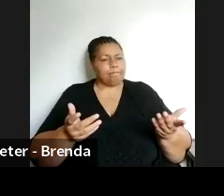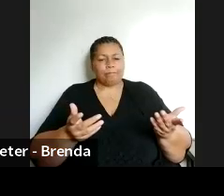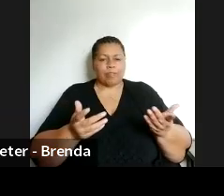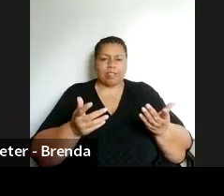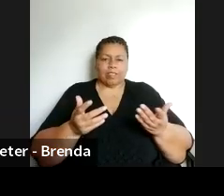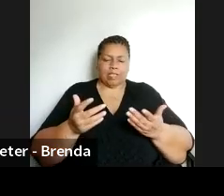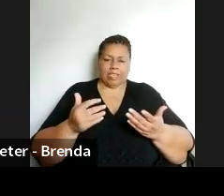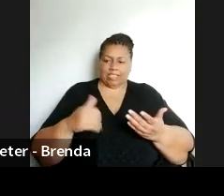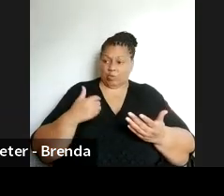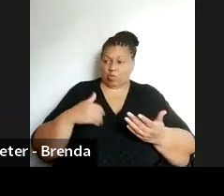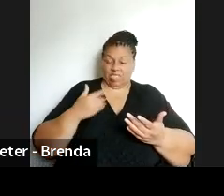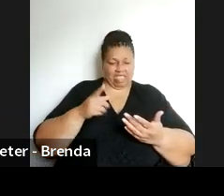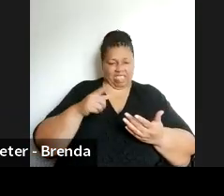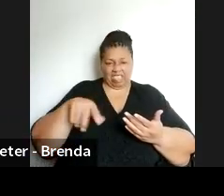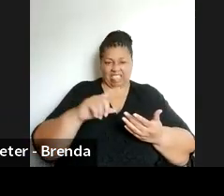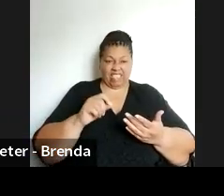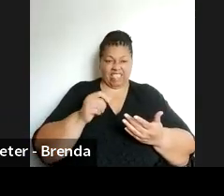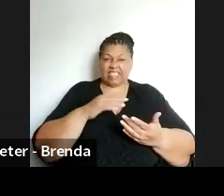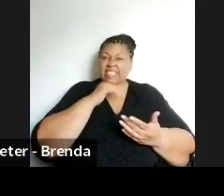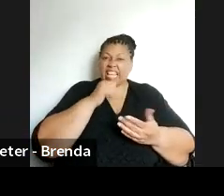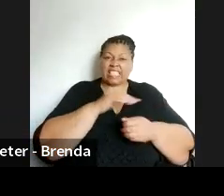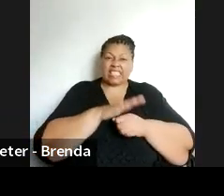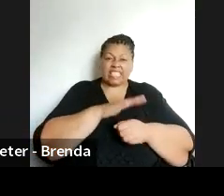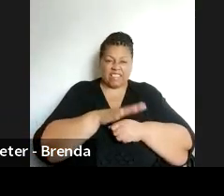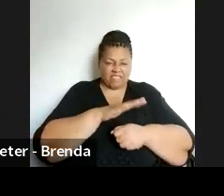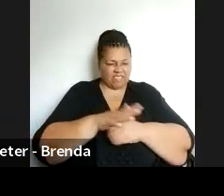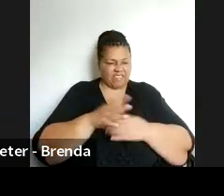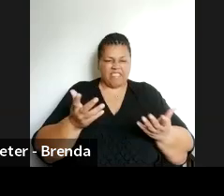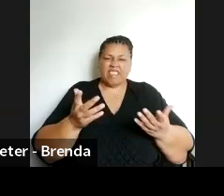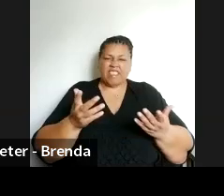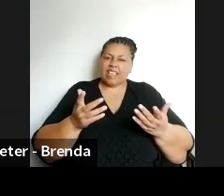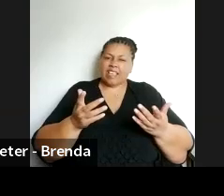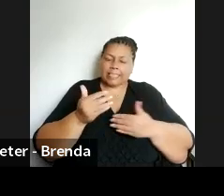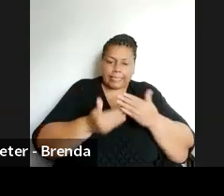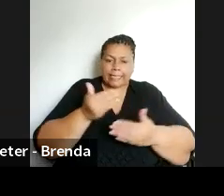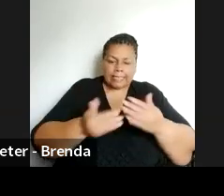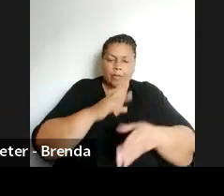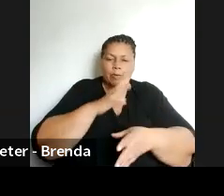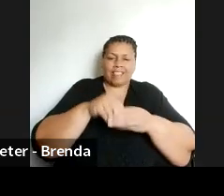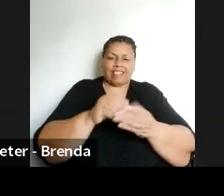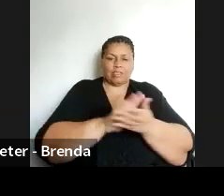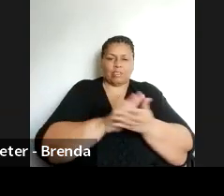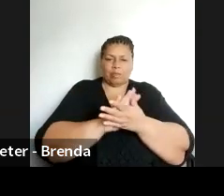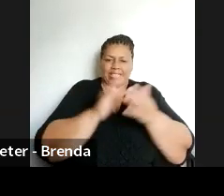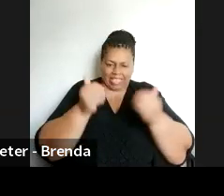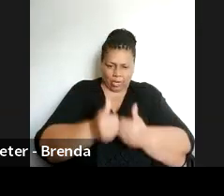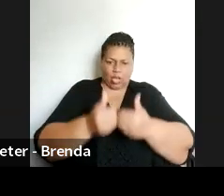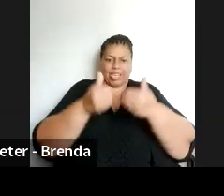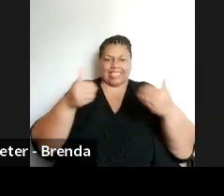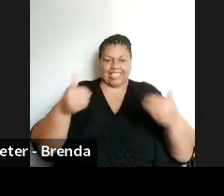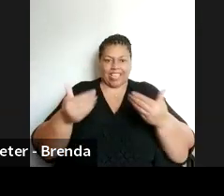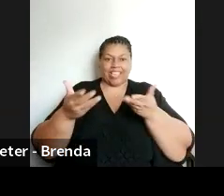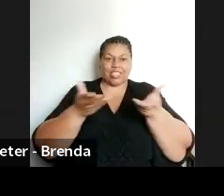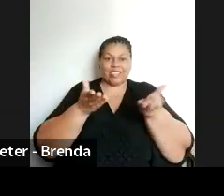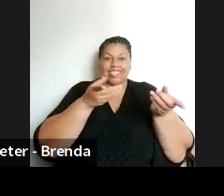not been enough movement within the school, that there are segregated services happening. And that's kind of the